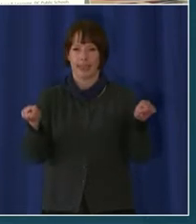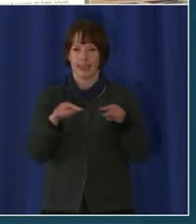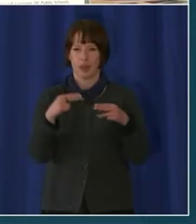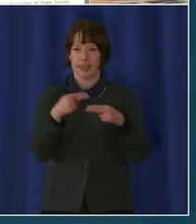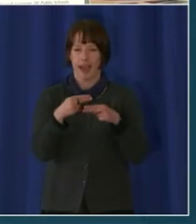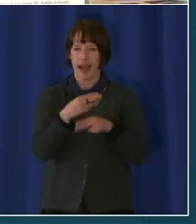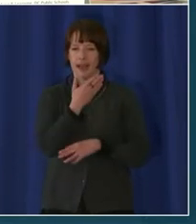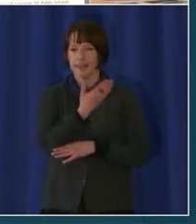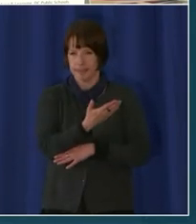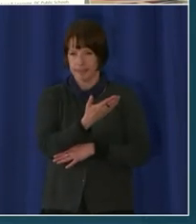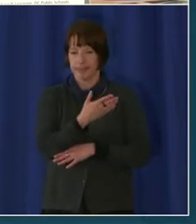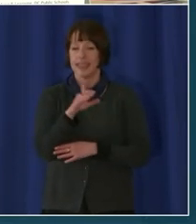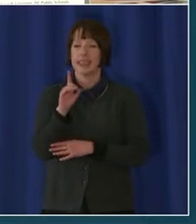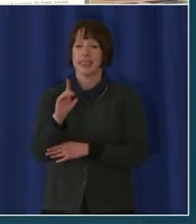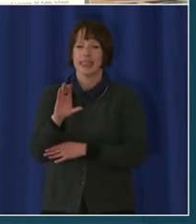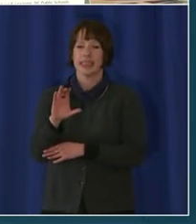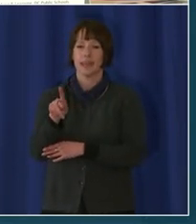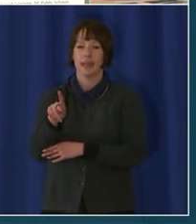there,